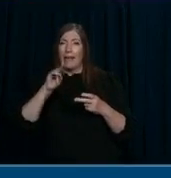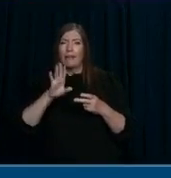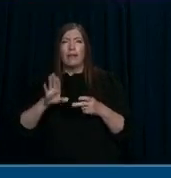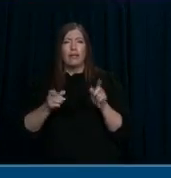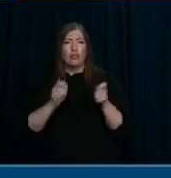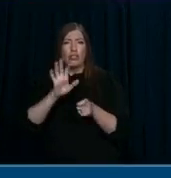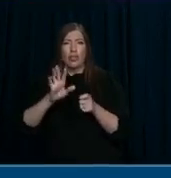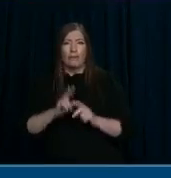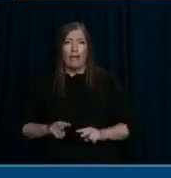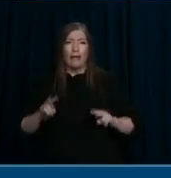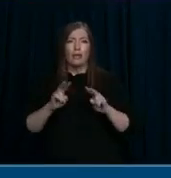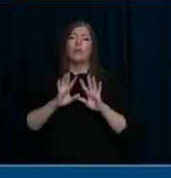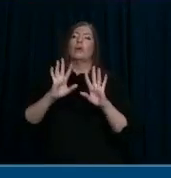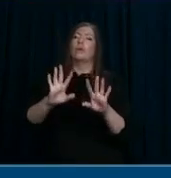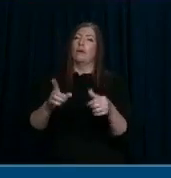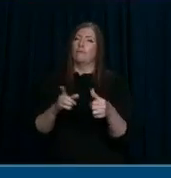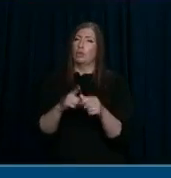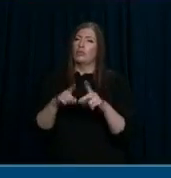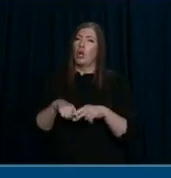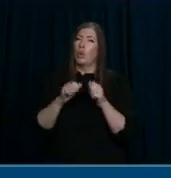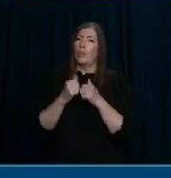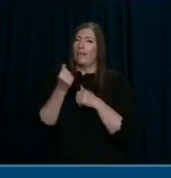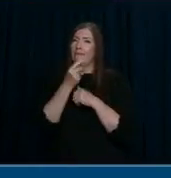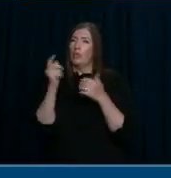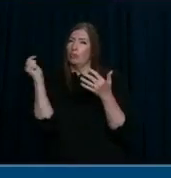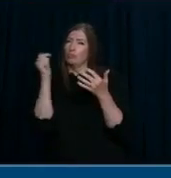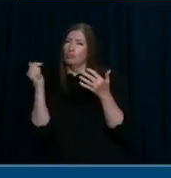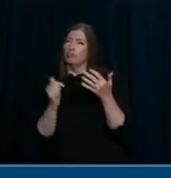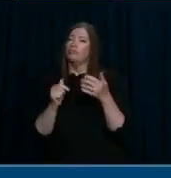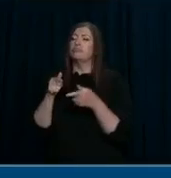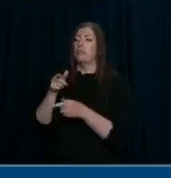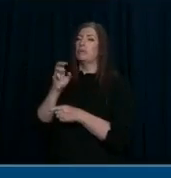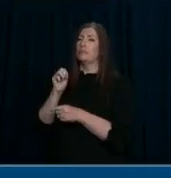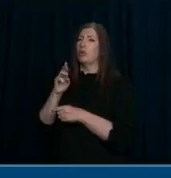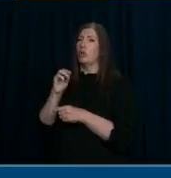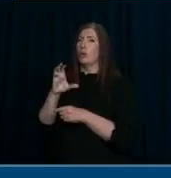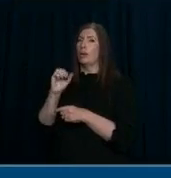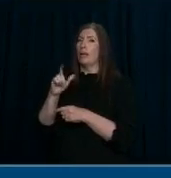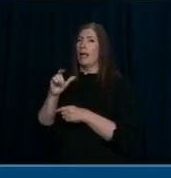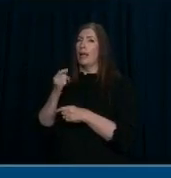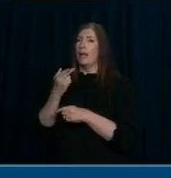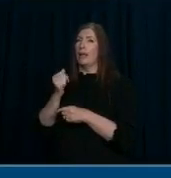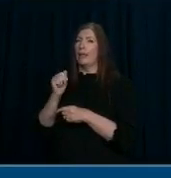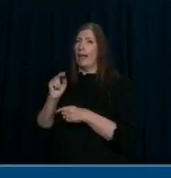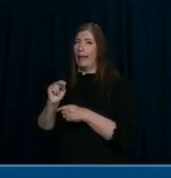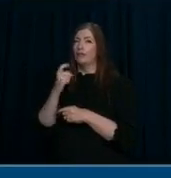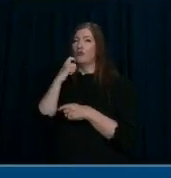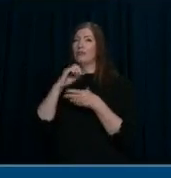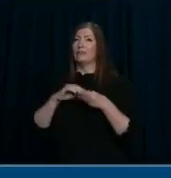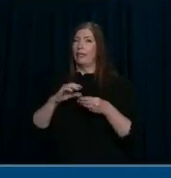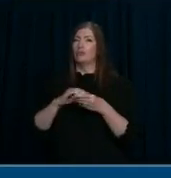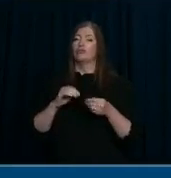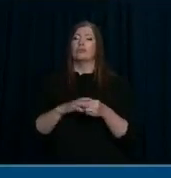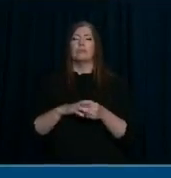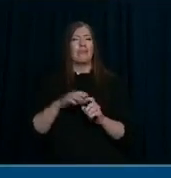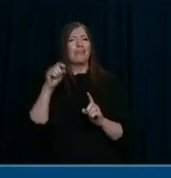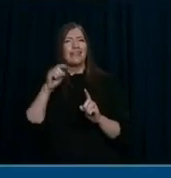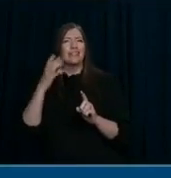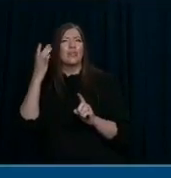things that Mr. O'Callaghan just said. And I'll start with this. This is why